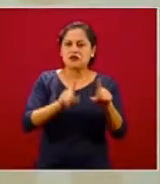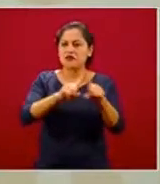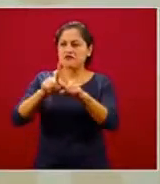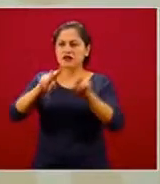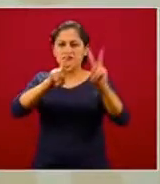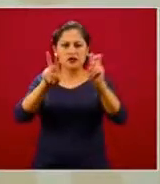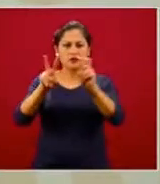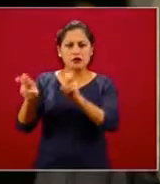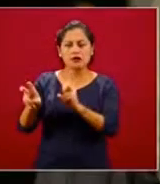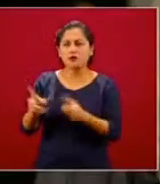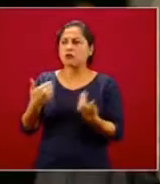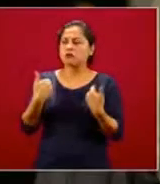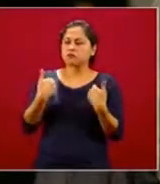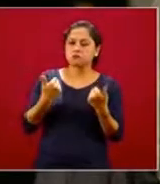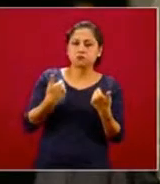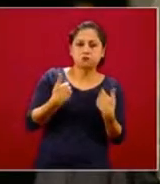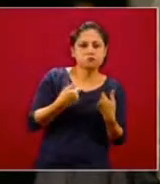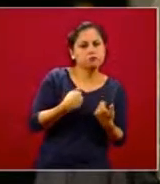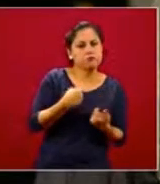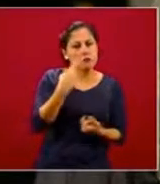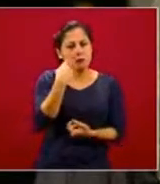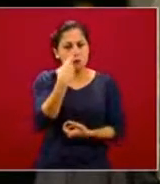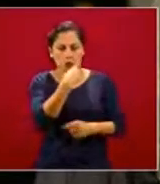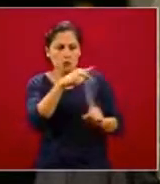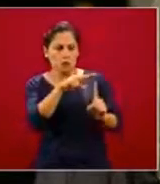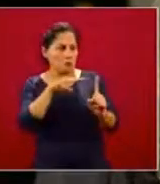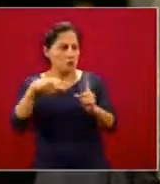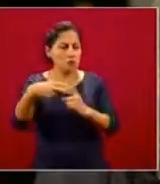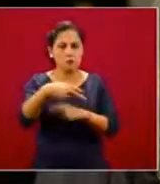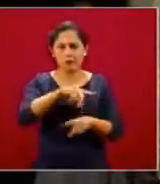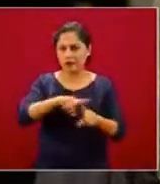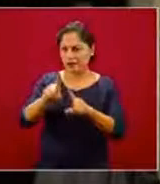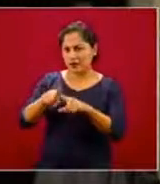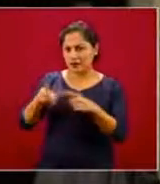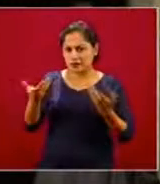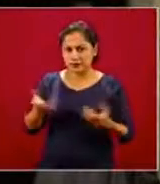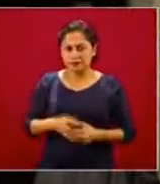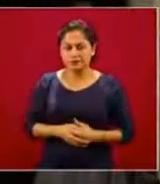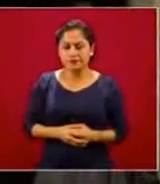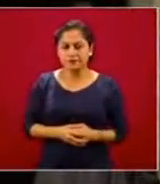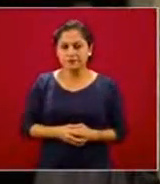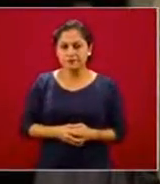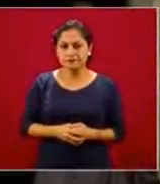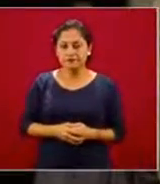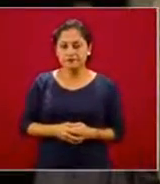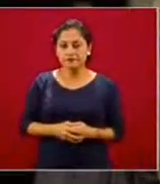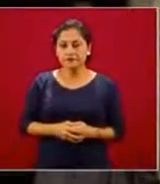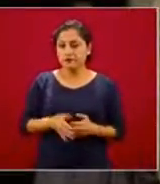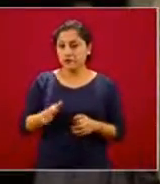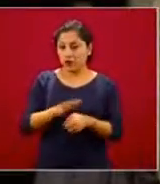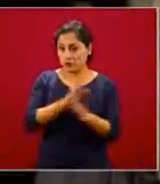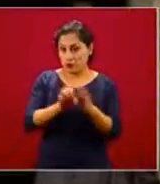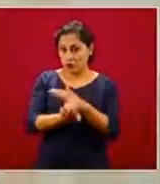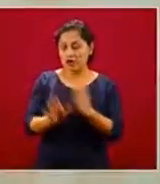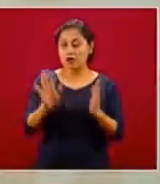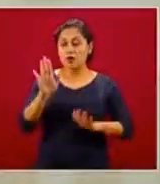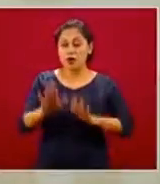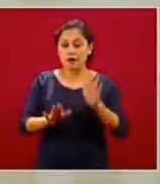because it's open to that. It's a way to help us see the problems and the elements that we need to work on.